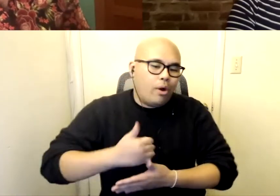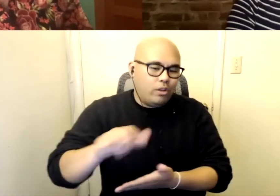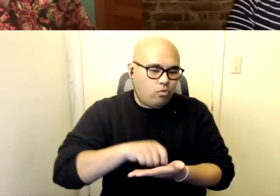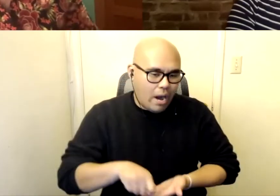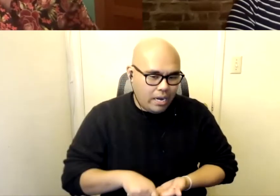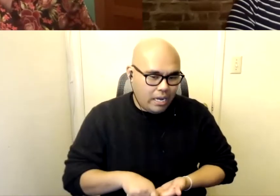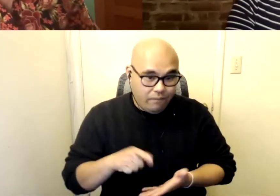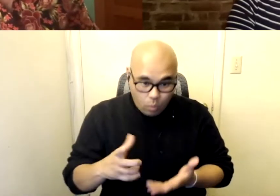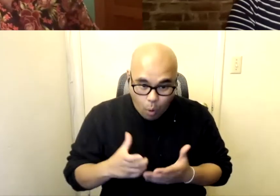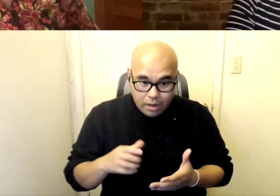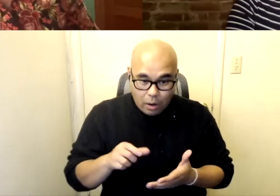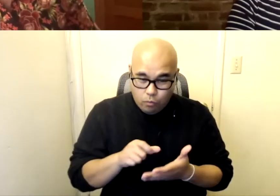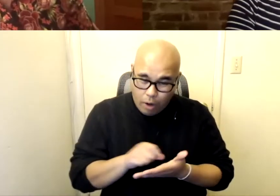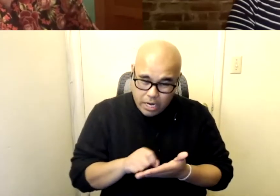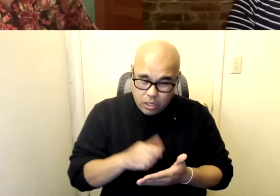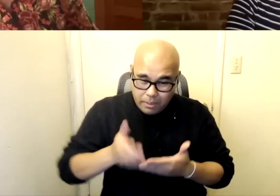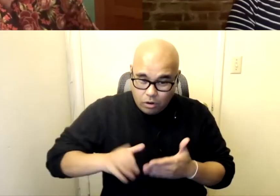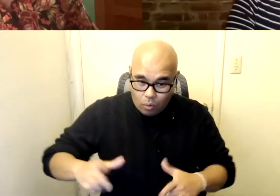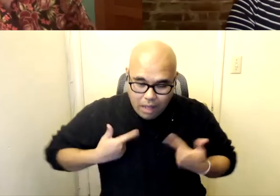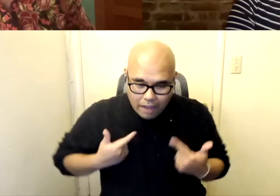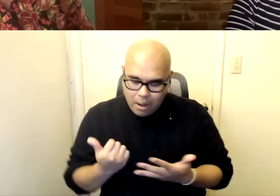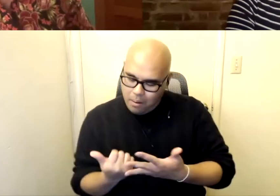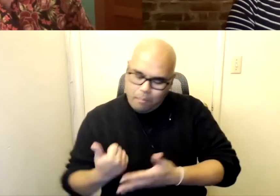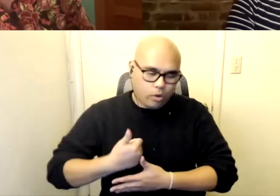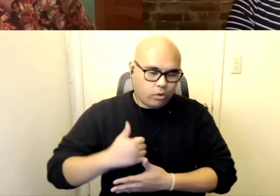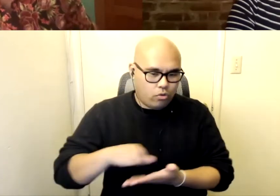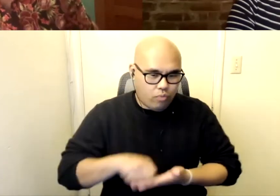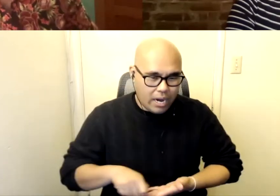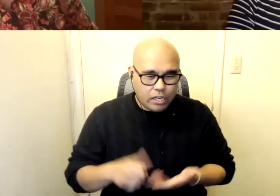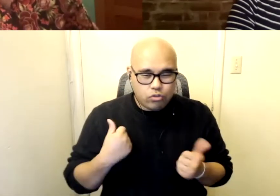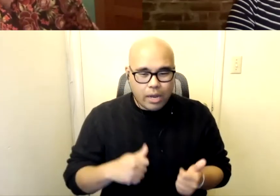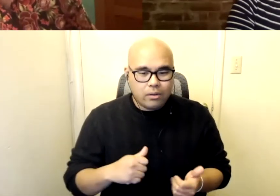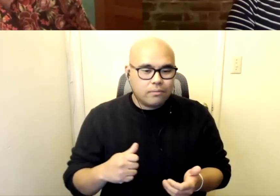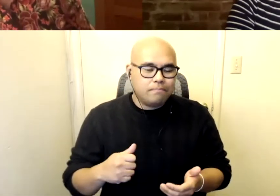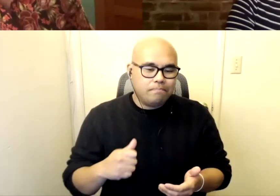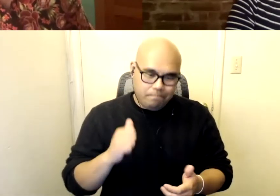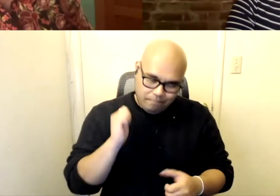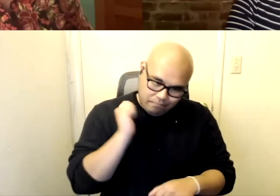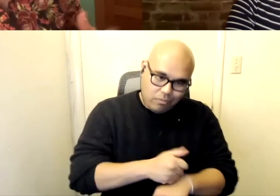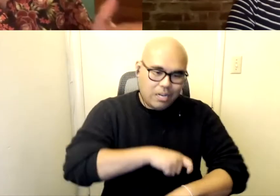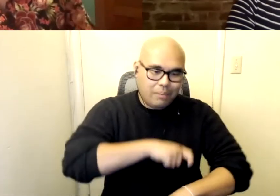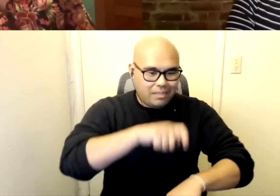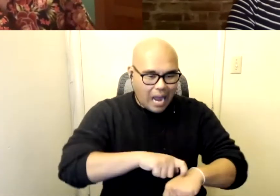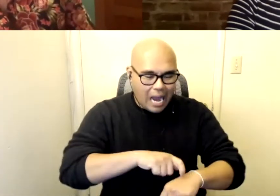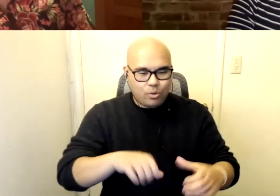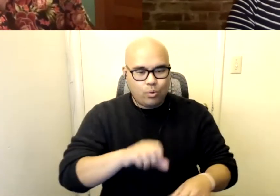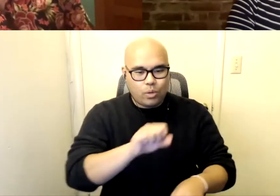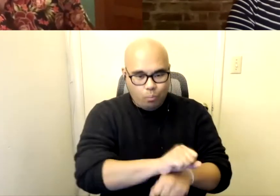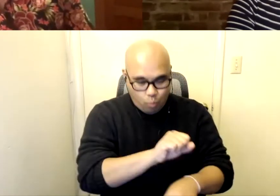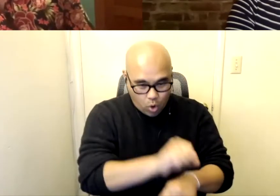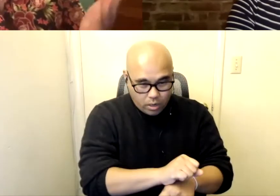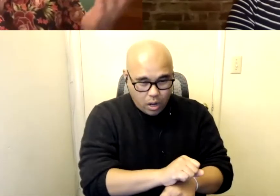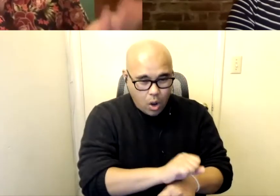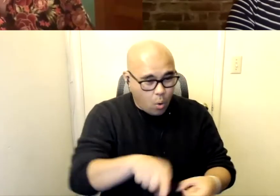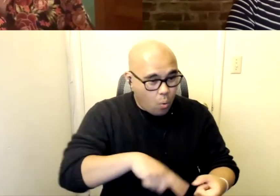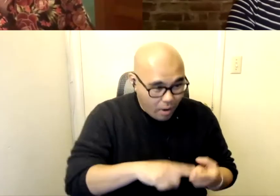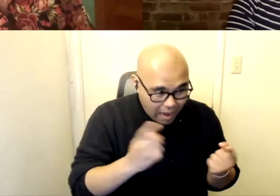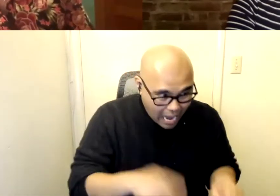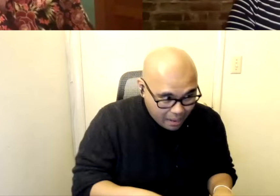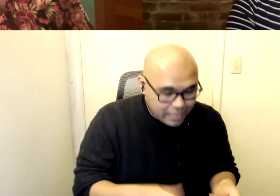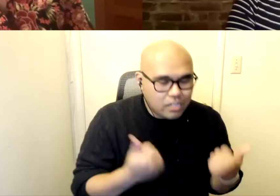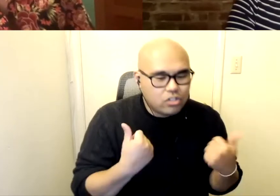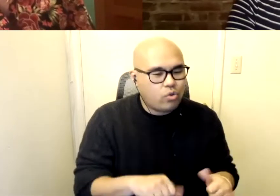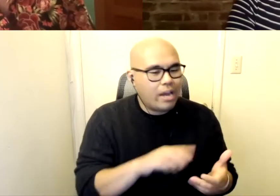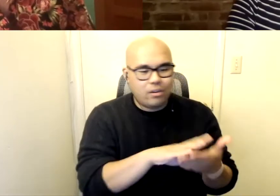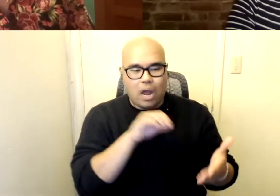then think about times in which you've actually managed to get some work done and try to replicate that, which is often impossible.